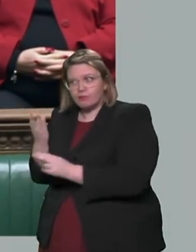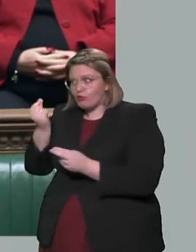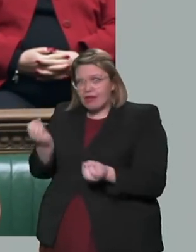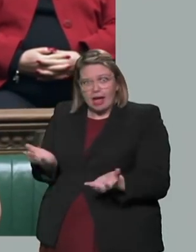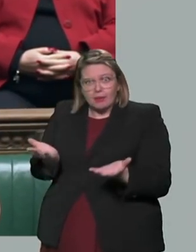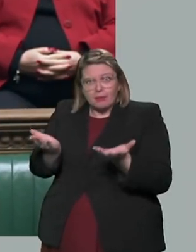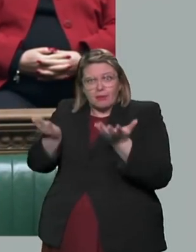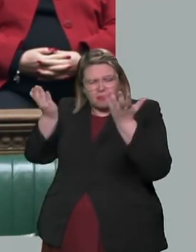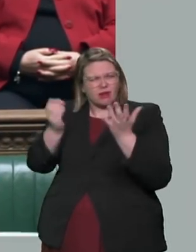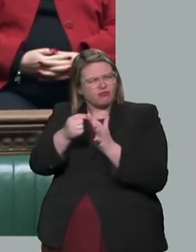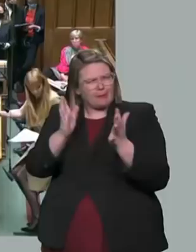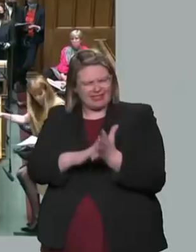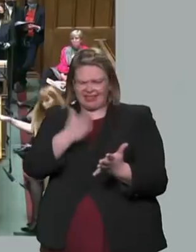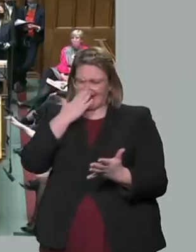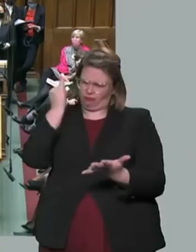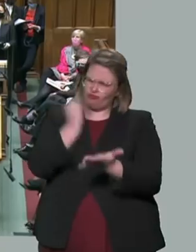how did he get it so wrong?